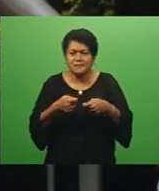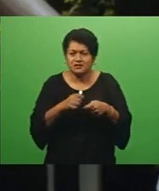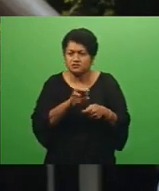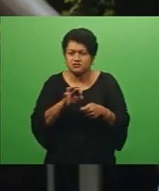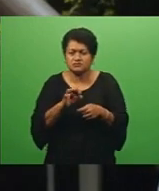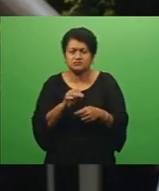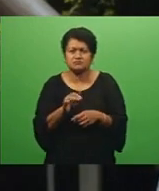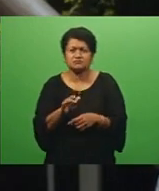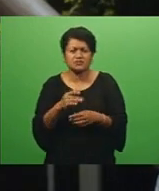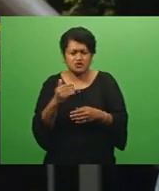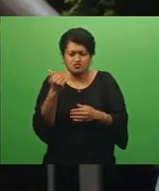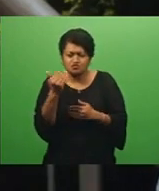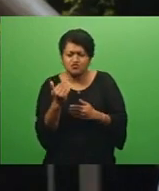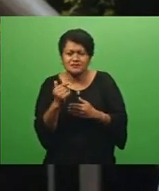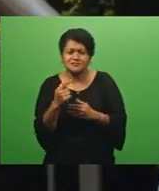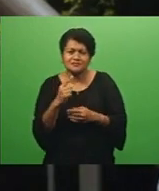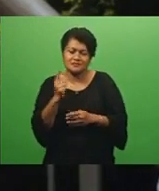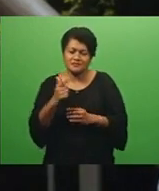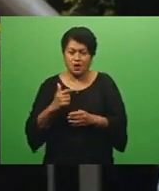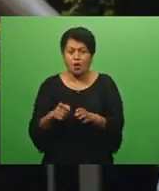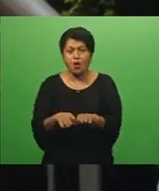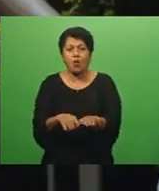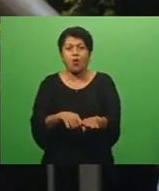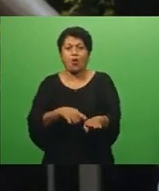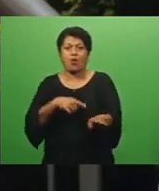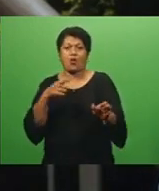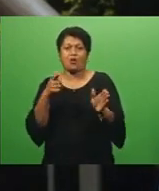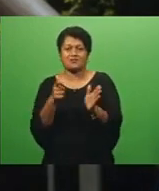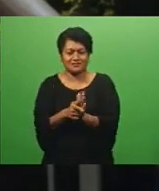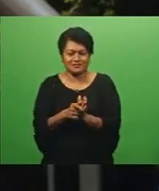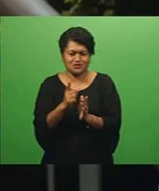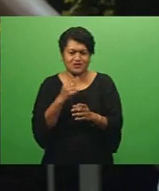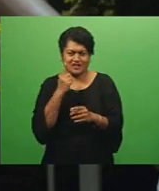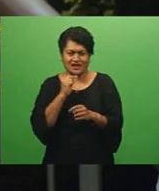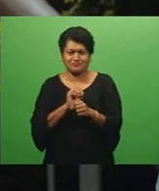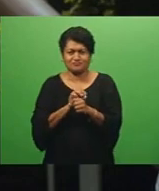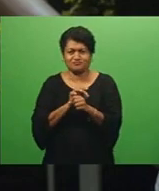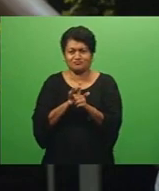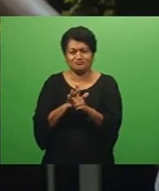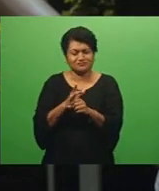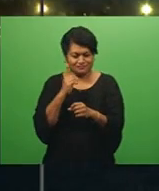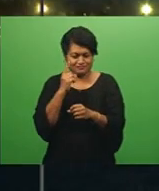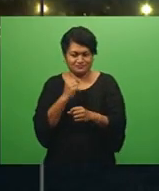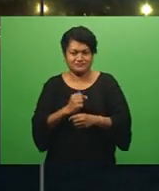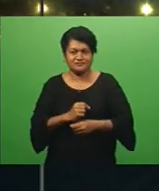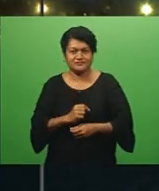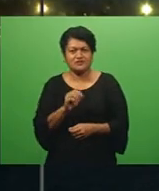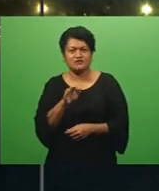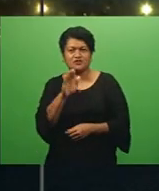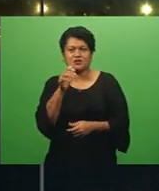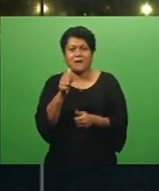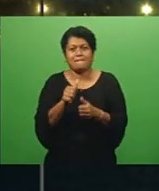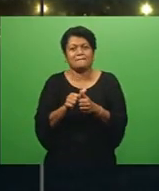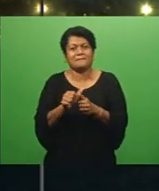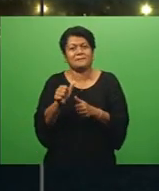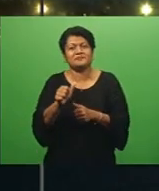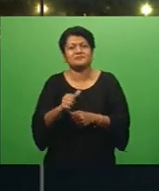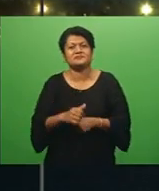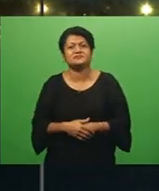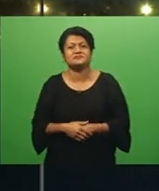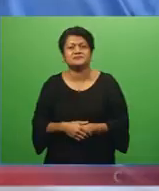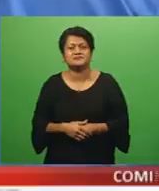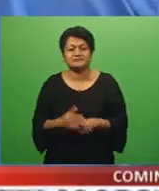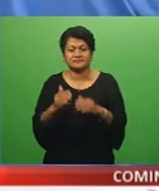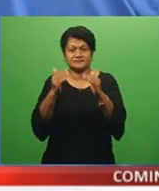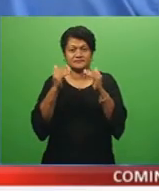term, but is sort of like a long-term investment towards the post-COVID future. Edwin. Minaka Koroi. Up